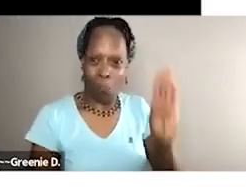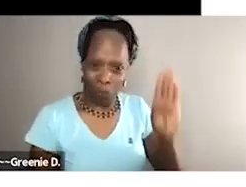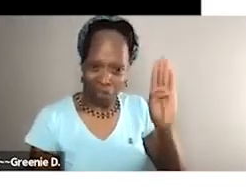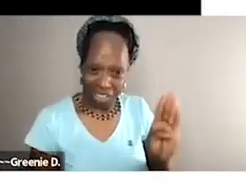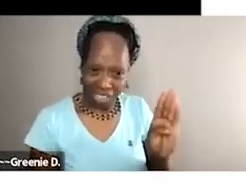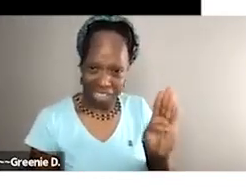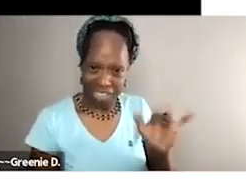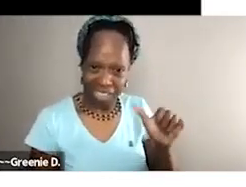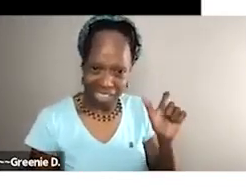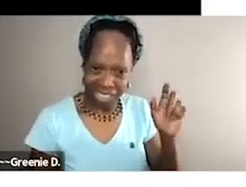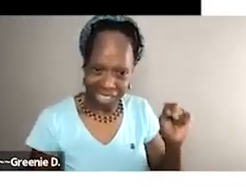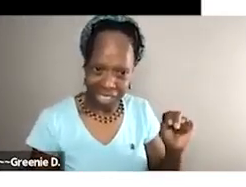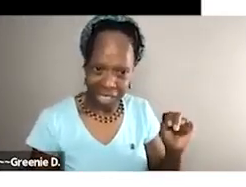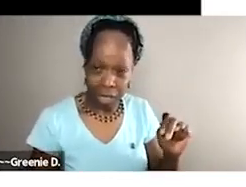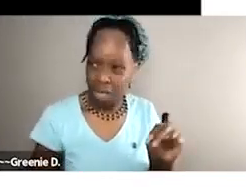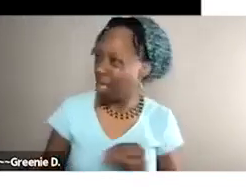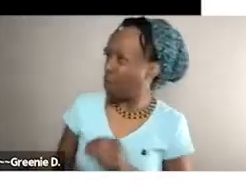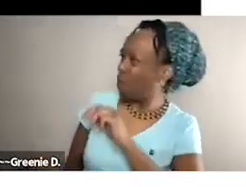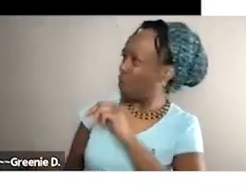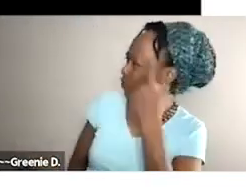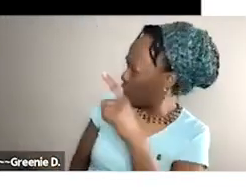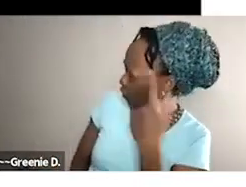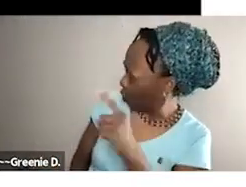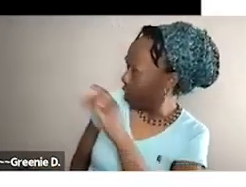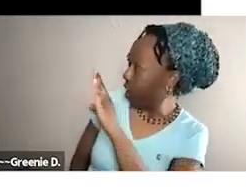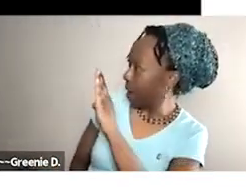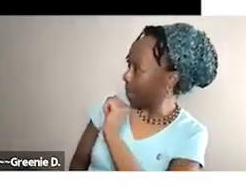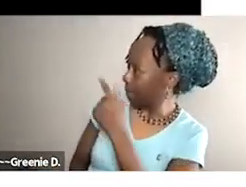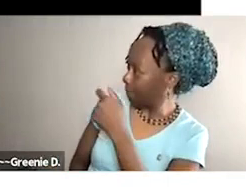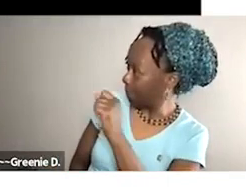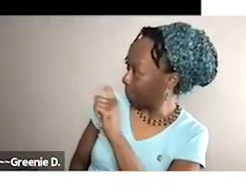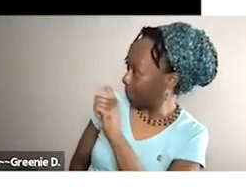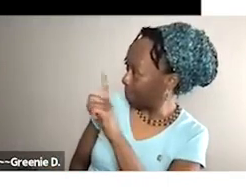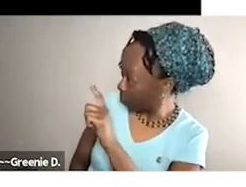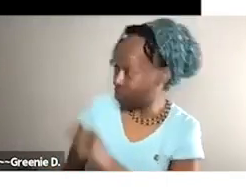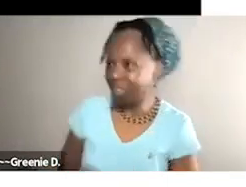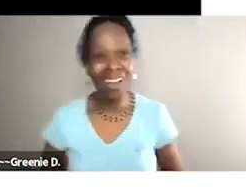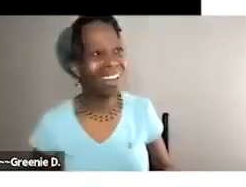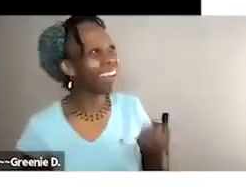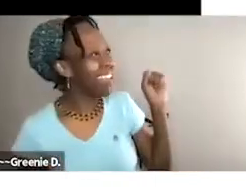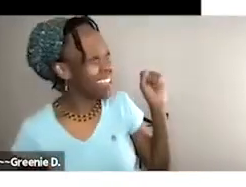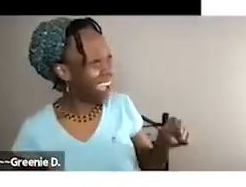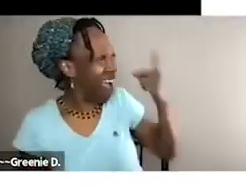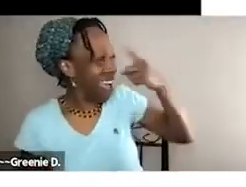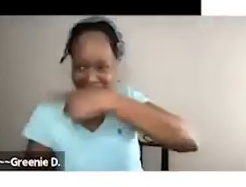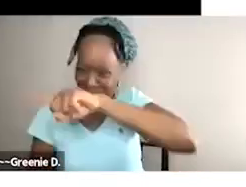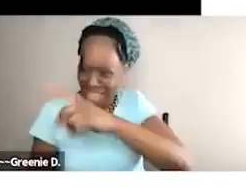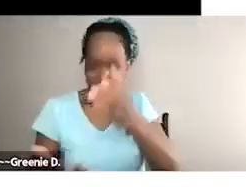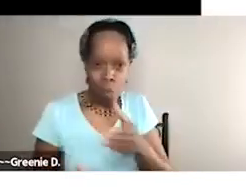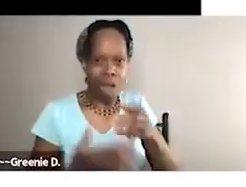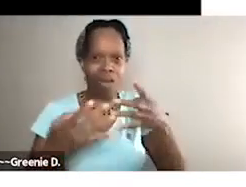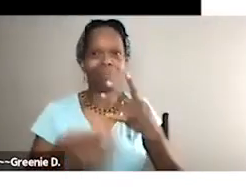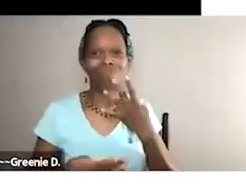to a place. Bagels? Yeah. They want the rainbow bagel in Brooklyn. Rainbow bagel. Wow, that looks pretty though. That is a pretty bagel, I must